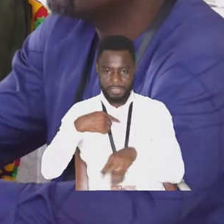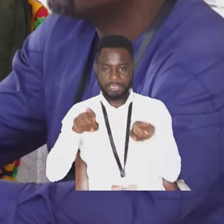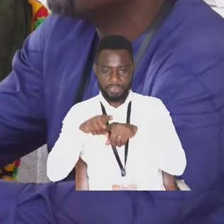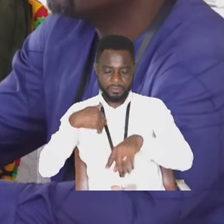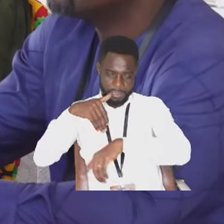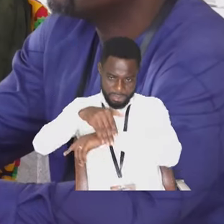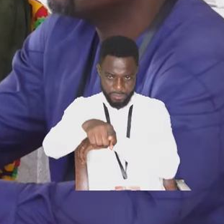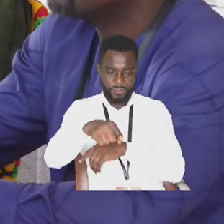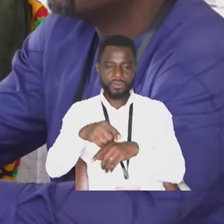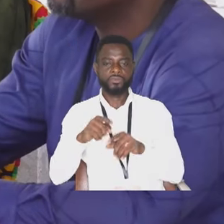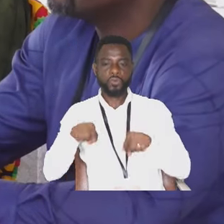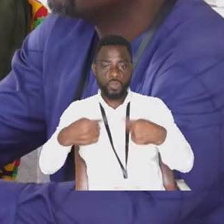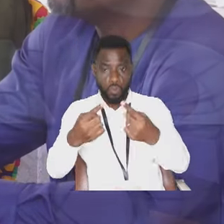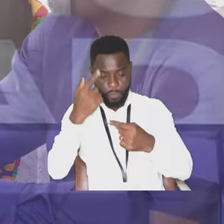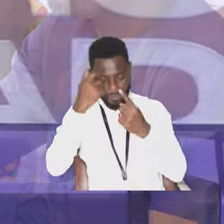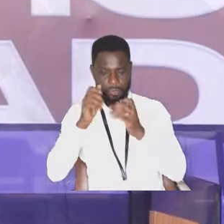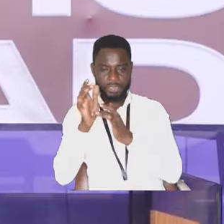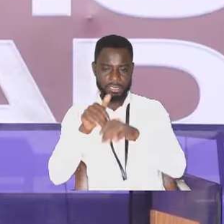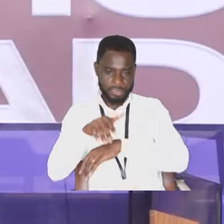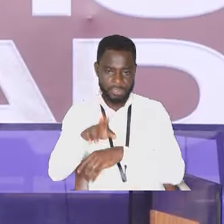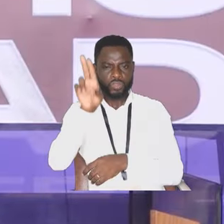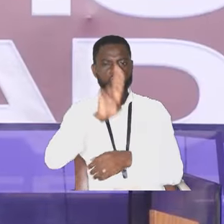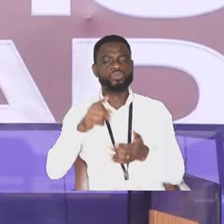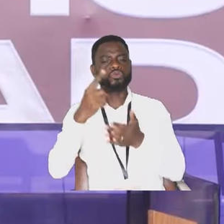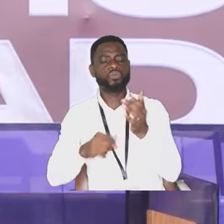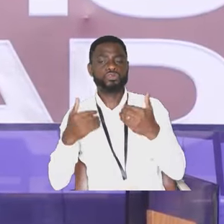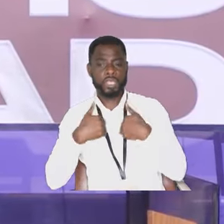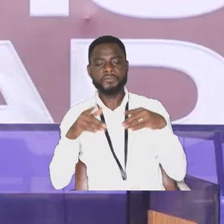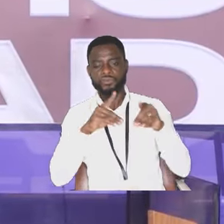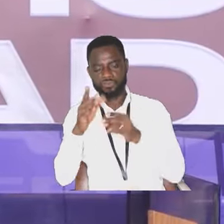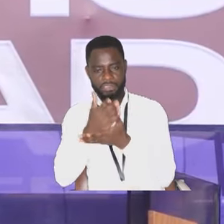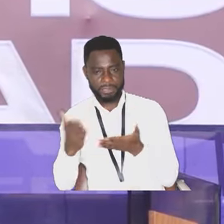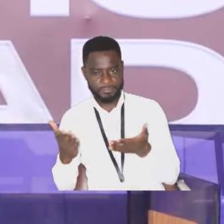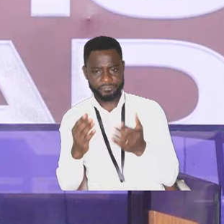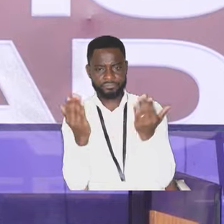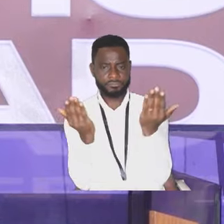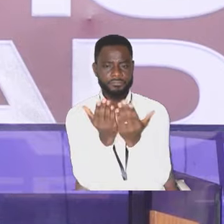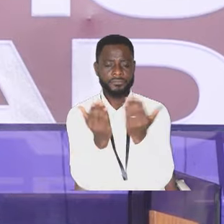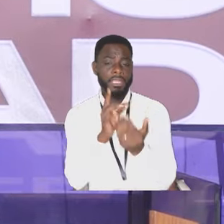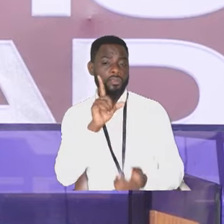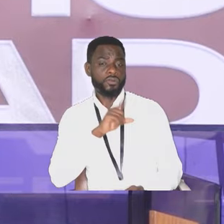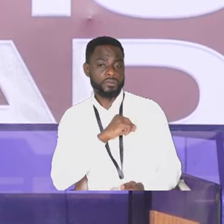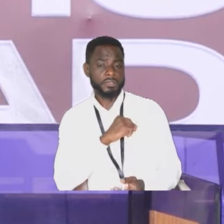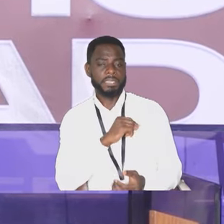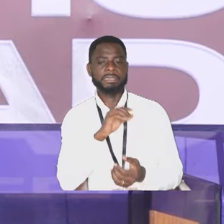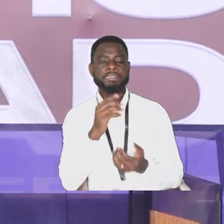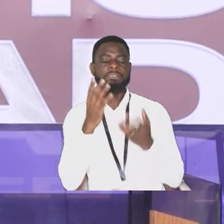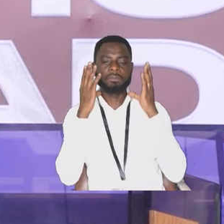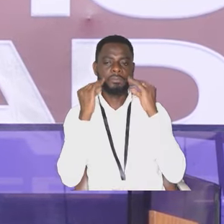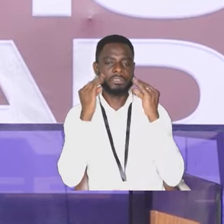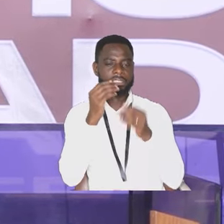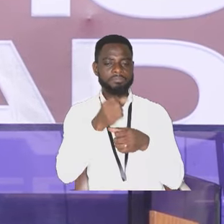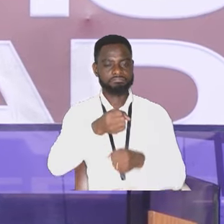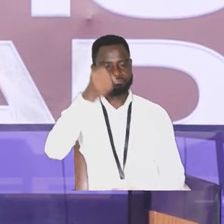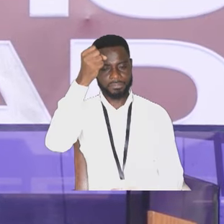sent. So use what you have to do something. Your academic qualification is the Moses staff. There is a